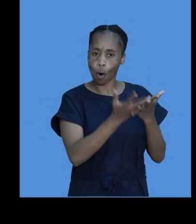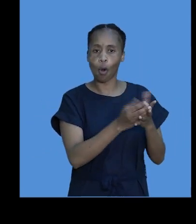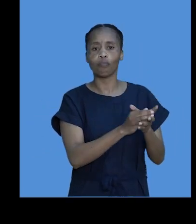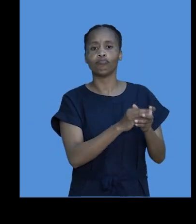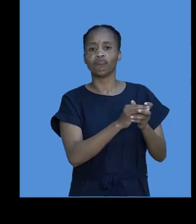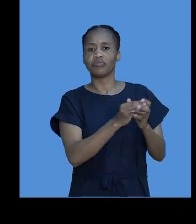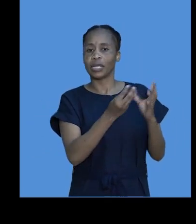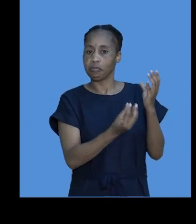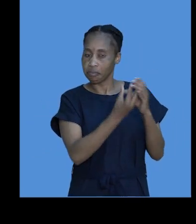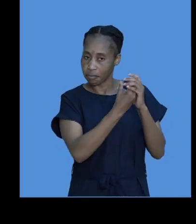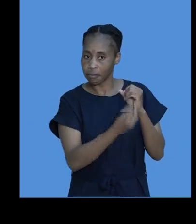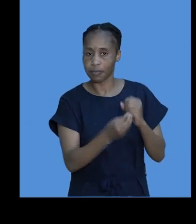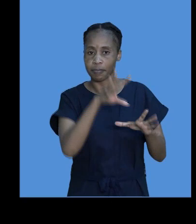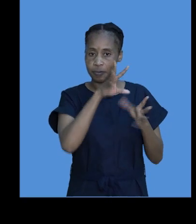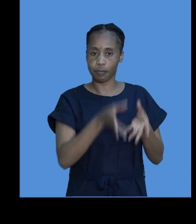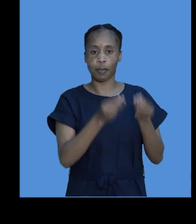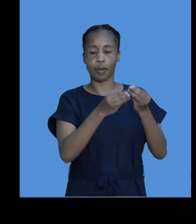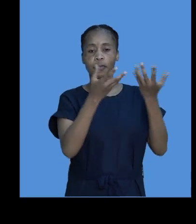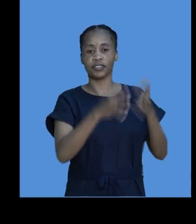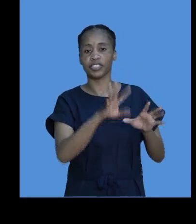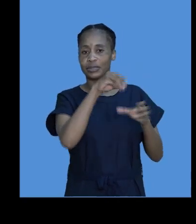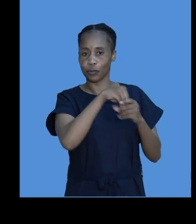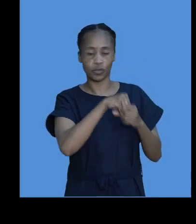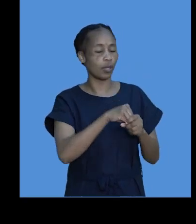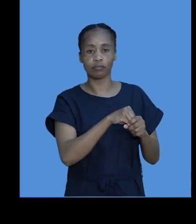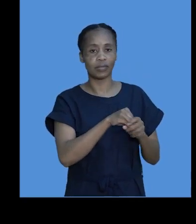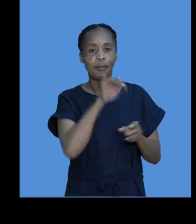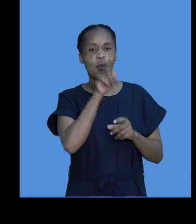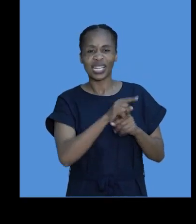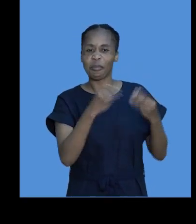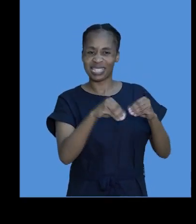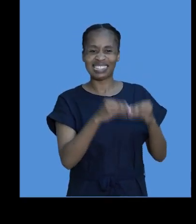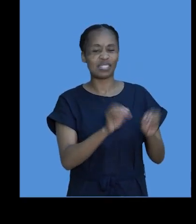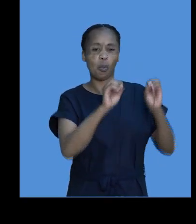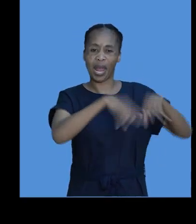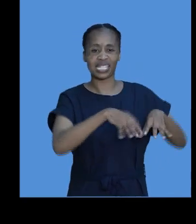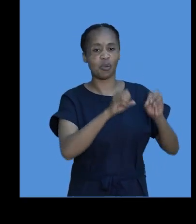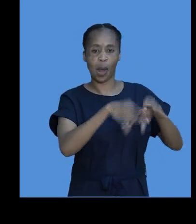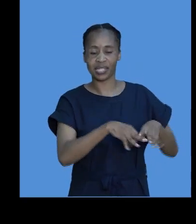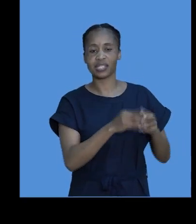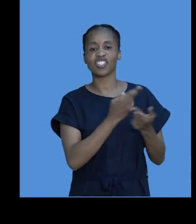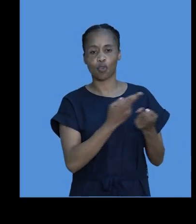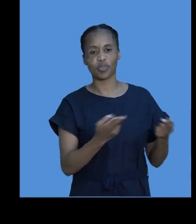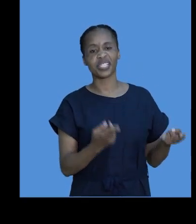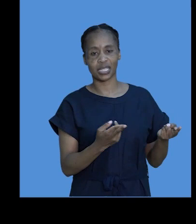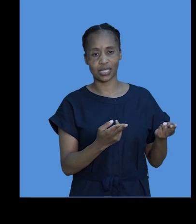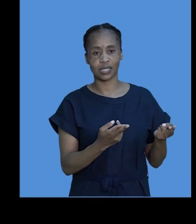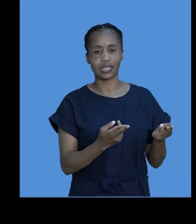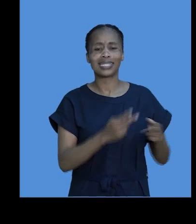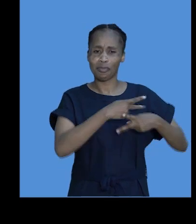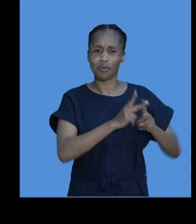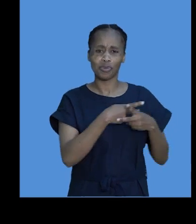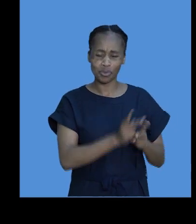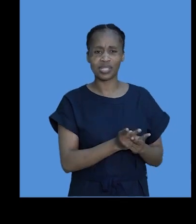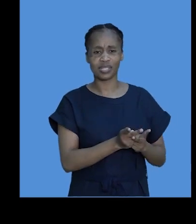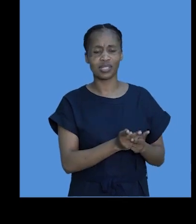there. So basically, this is when a business is experiencing a wastage there. So when there is wastage of resources in terms of